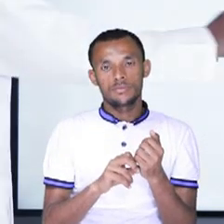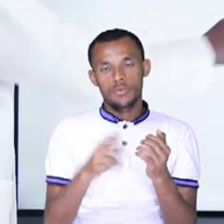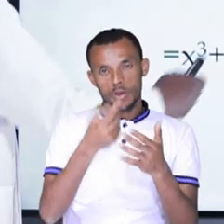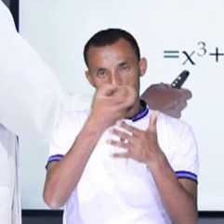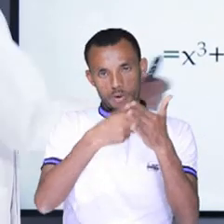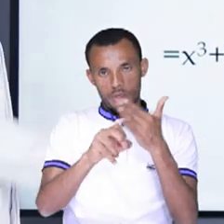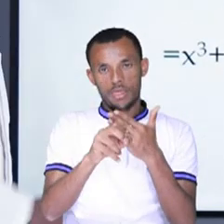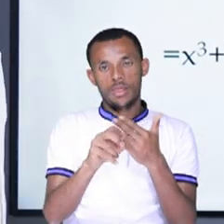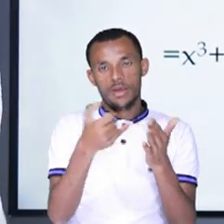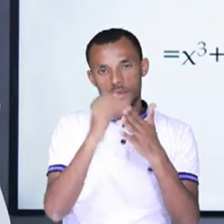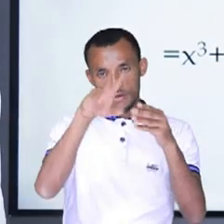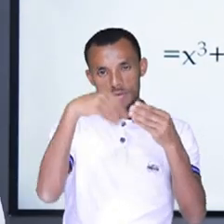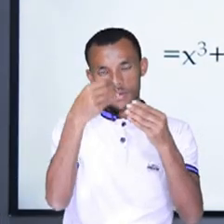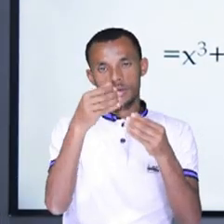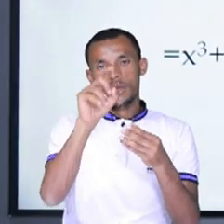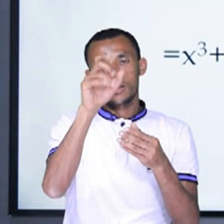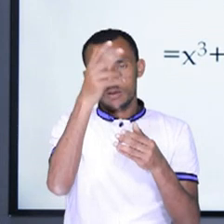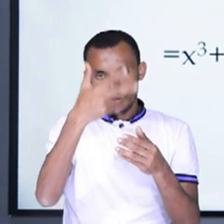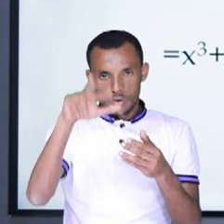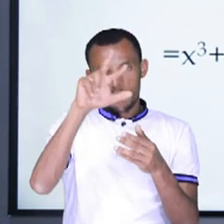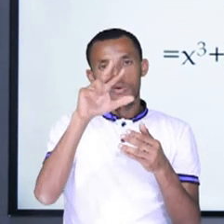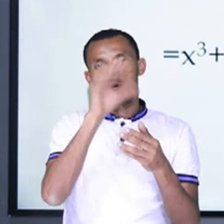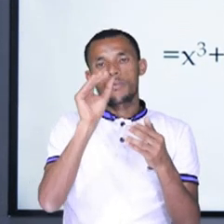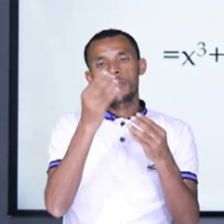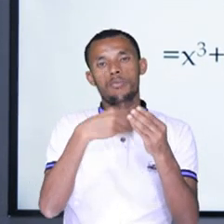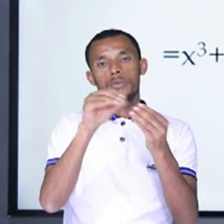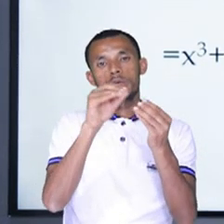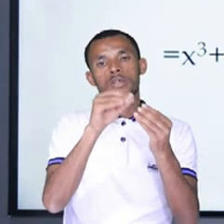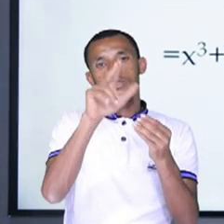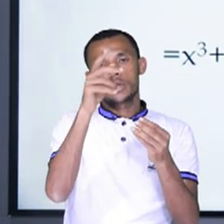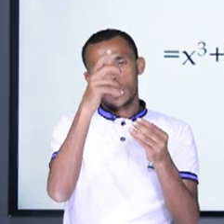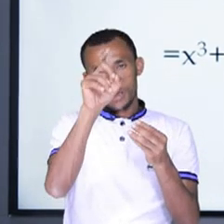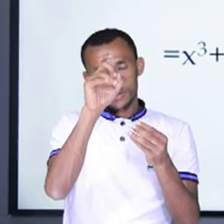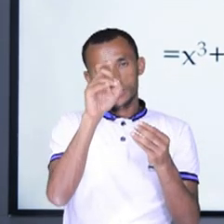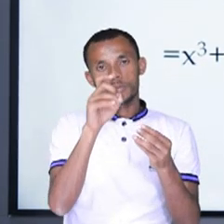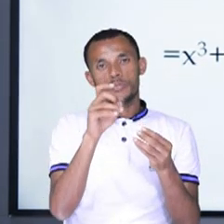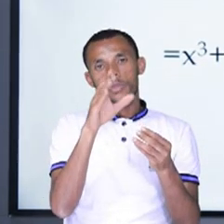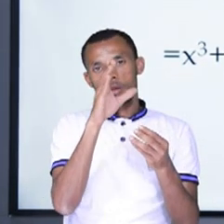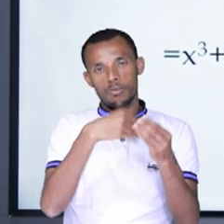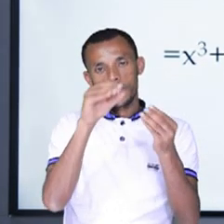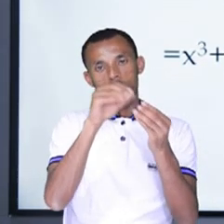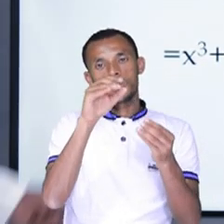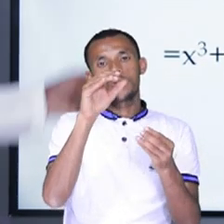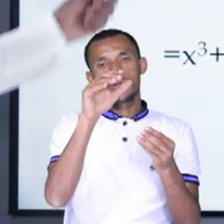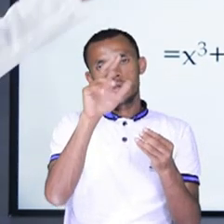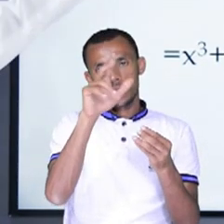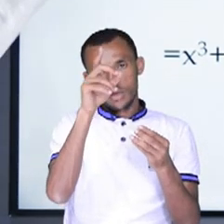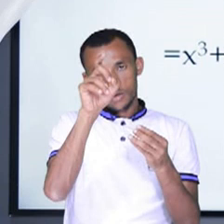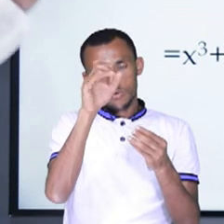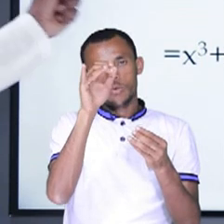The product, it gives x cubed plus 3x squared y plus 3xy squared plus y cubed.